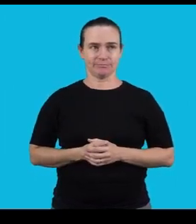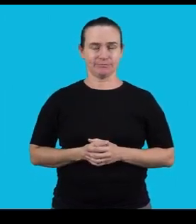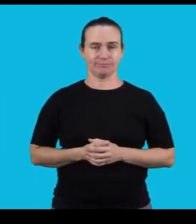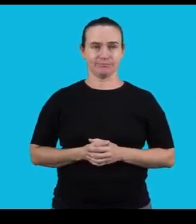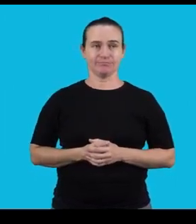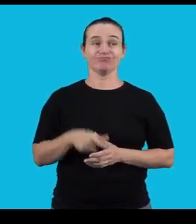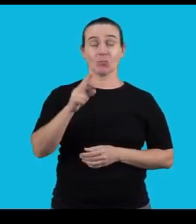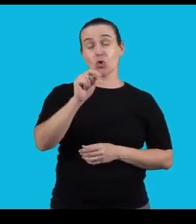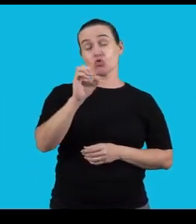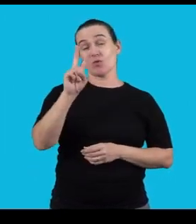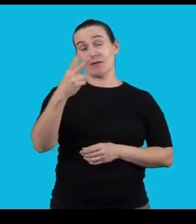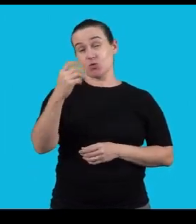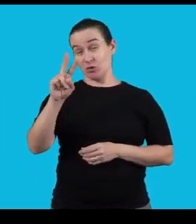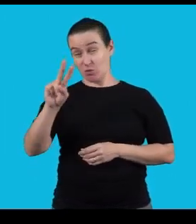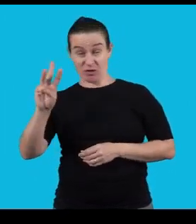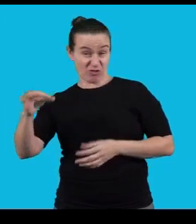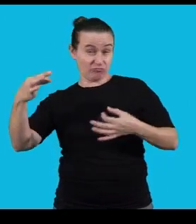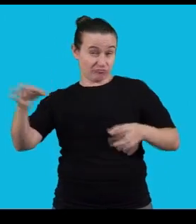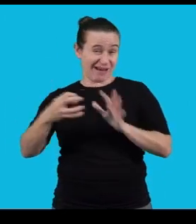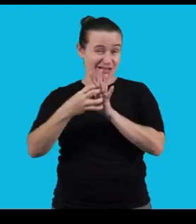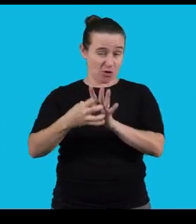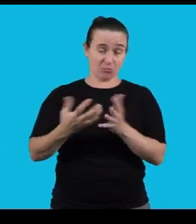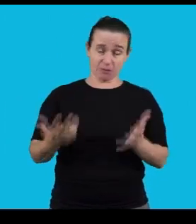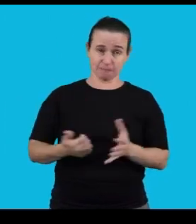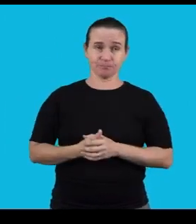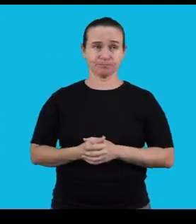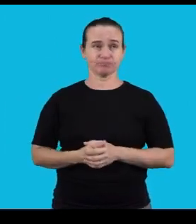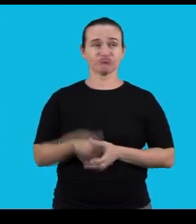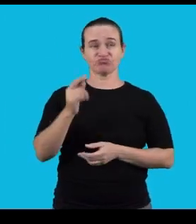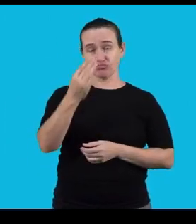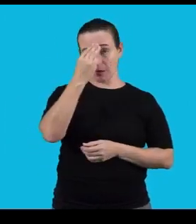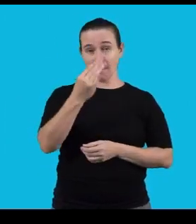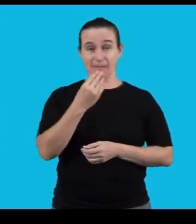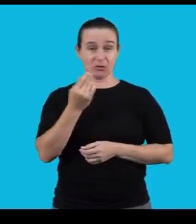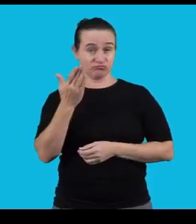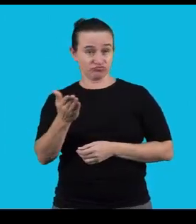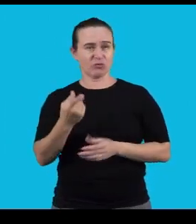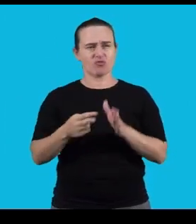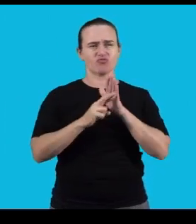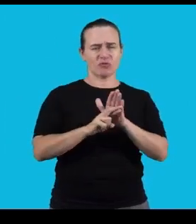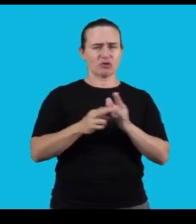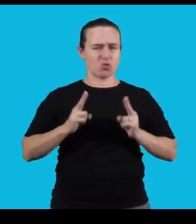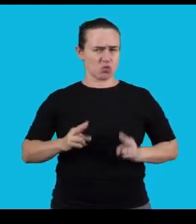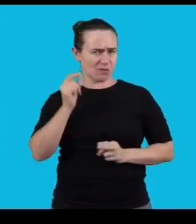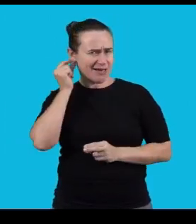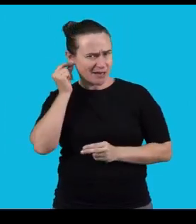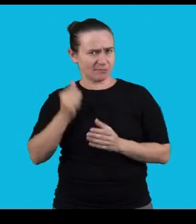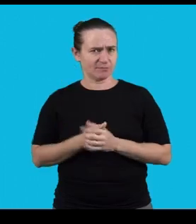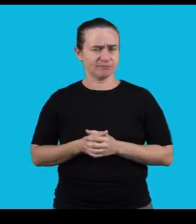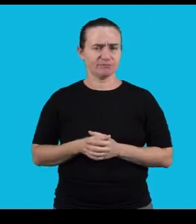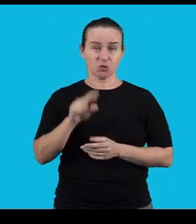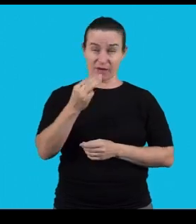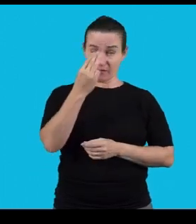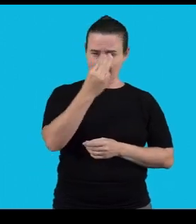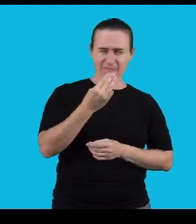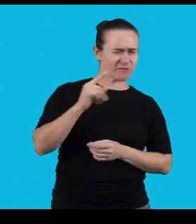November 2023, paper 1, sample question 1.4. The diagram alongside represents the human ear. You